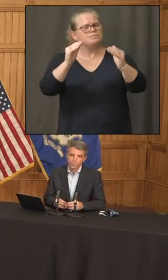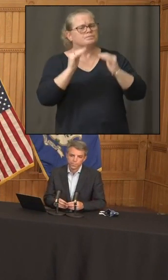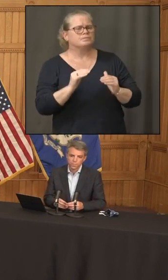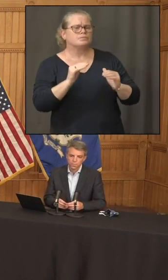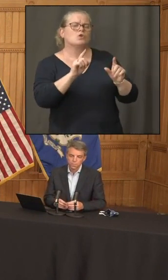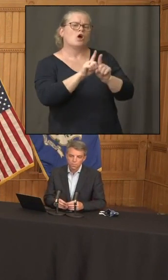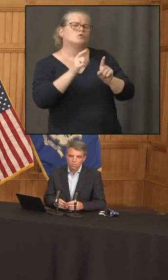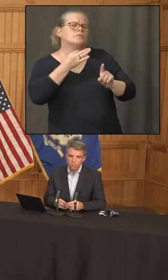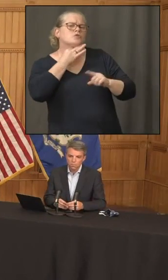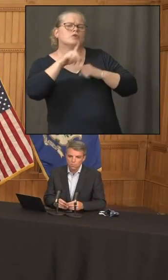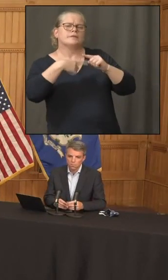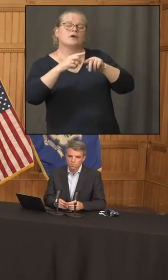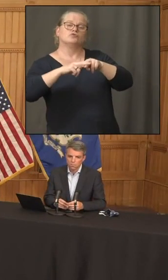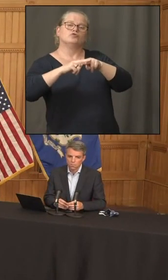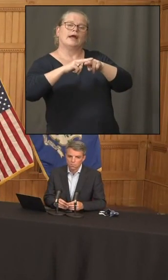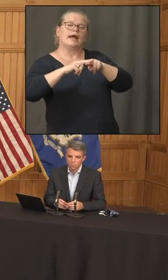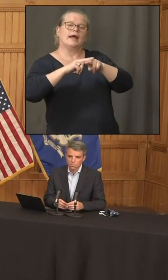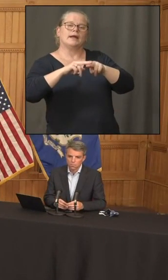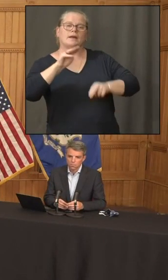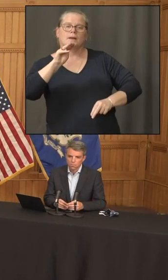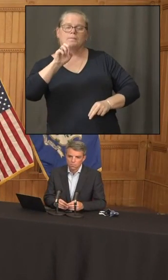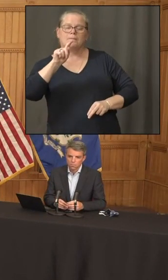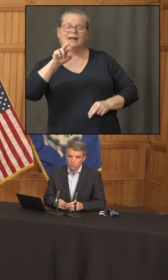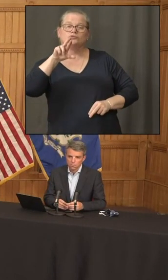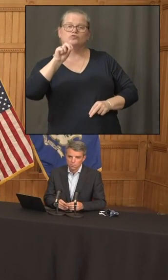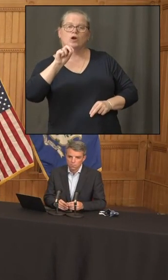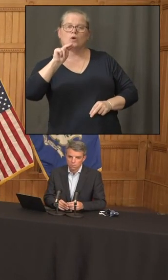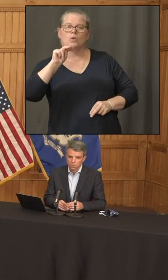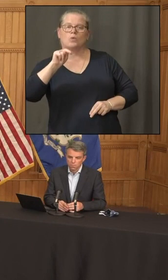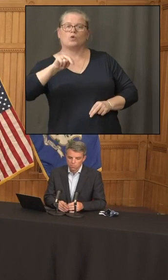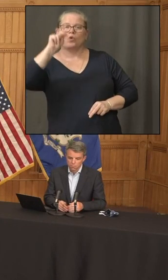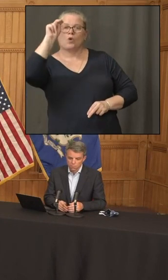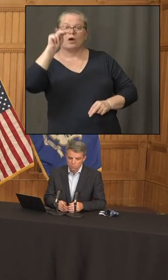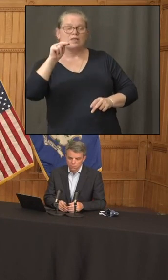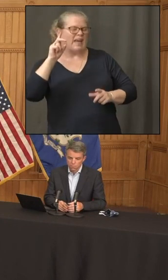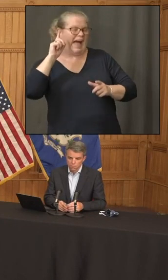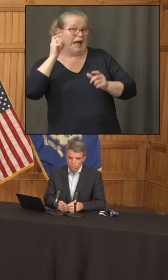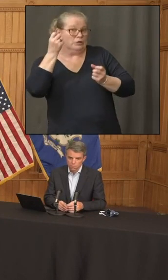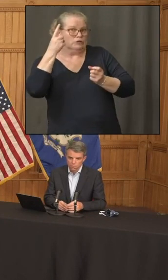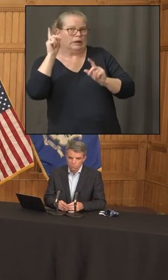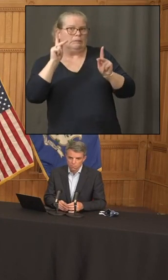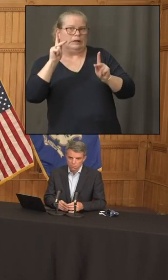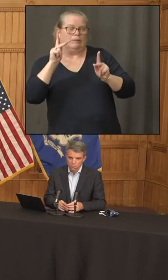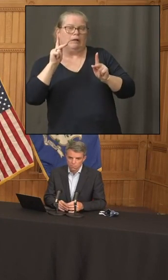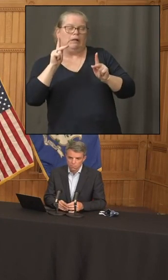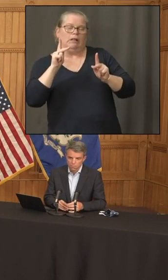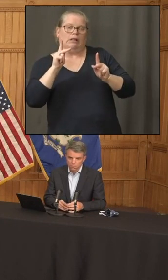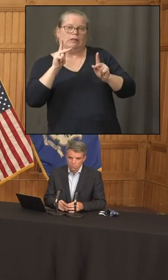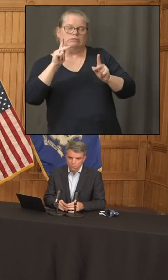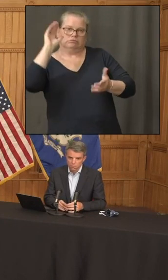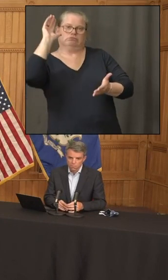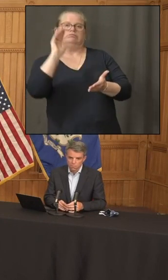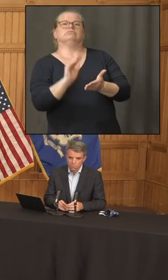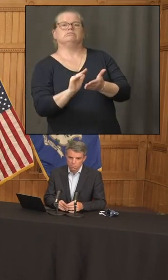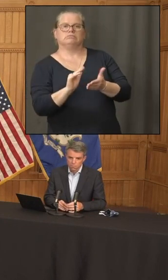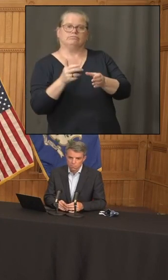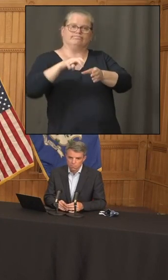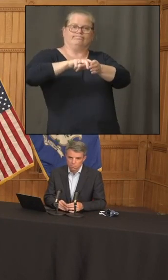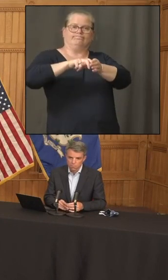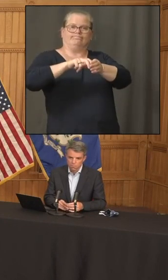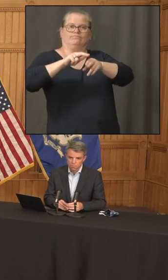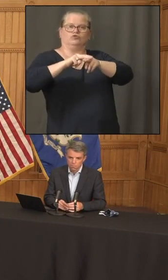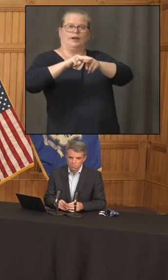is your view on the short-term and long-term future of Metro North? Do you see long-term impacts on ridership